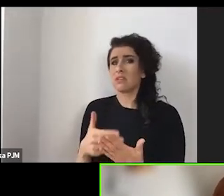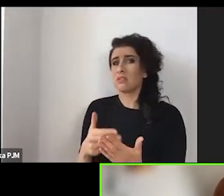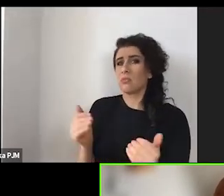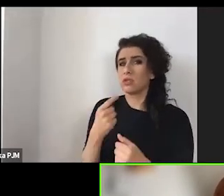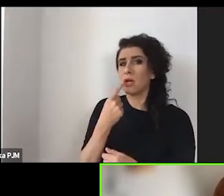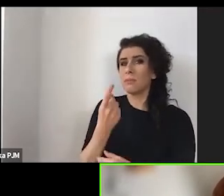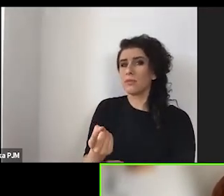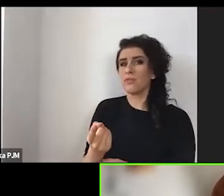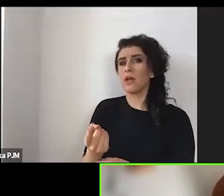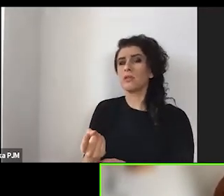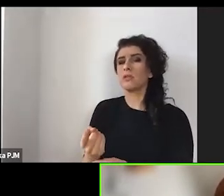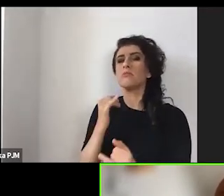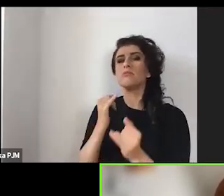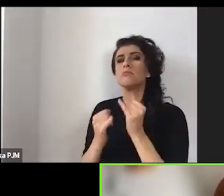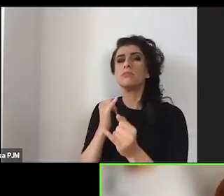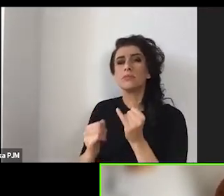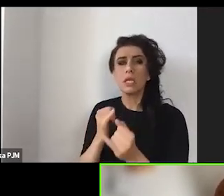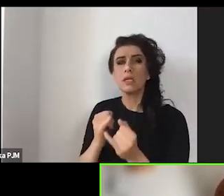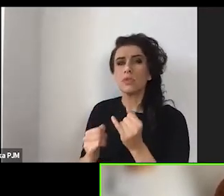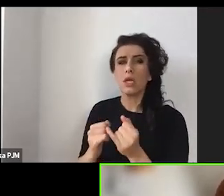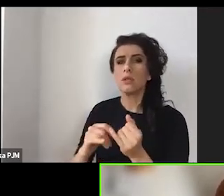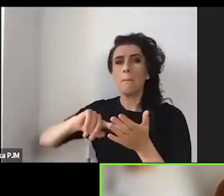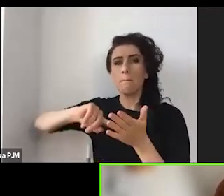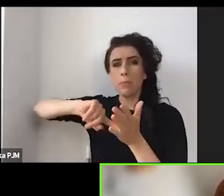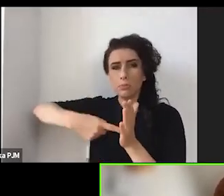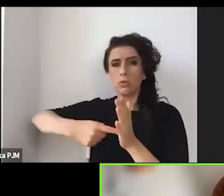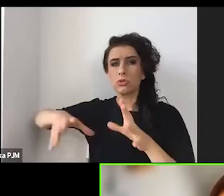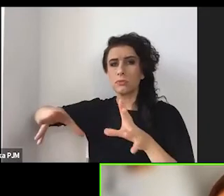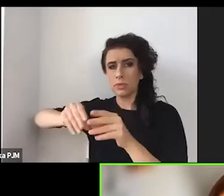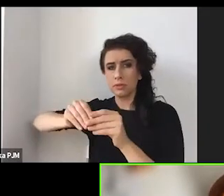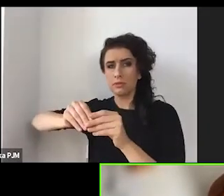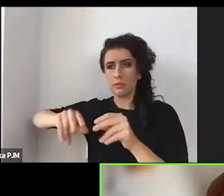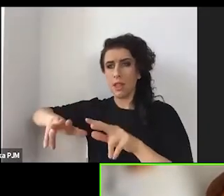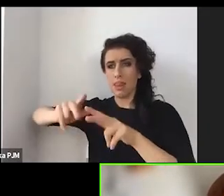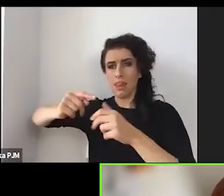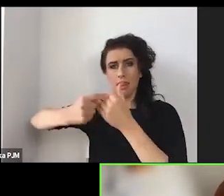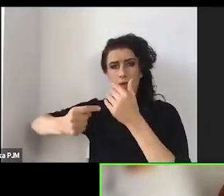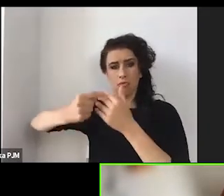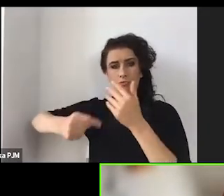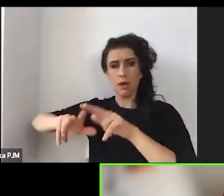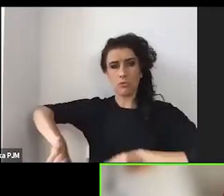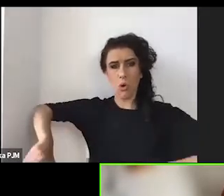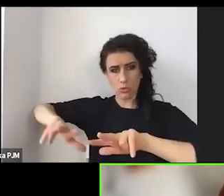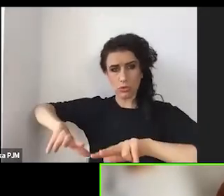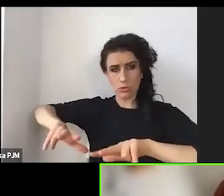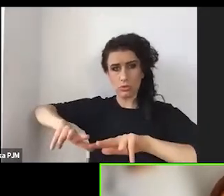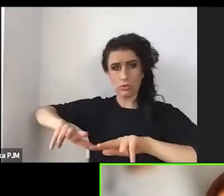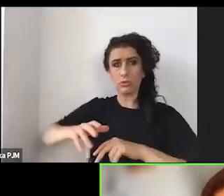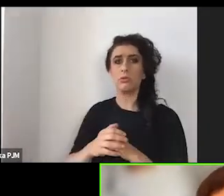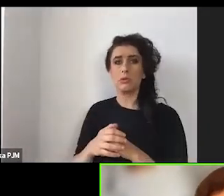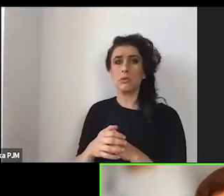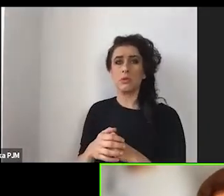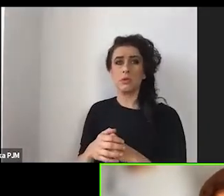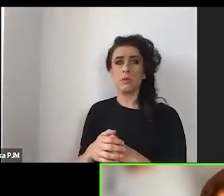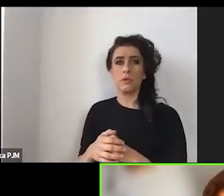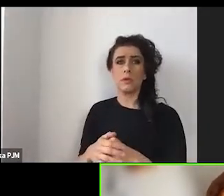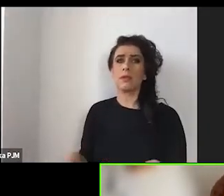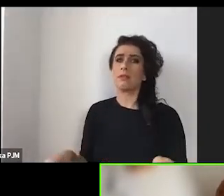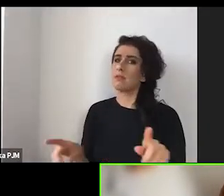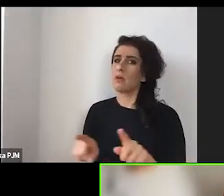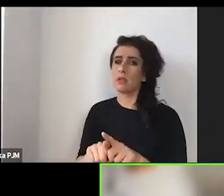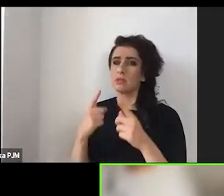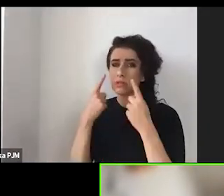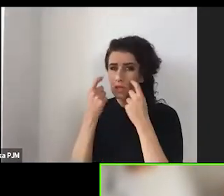household and raise other children. And maybe they get pregnant of the boyfriend, or they get pregnant of the uncle, or, you